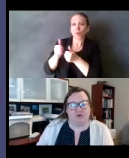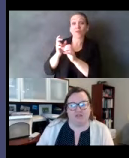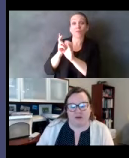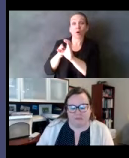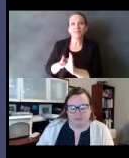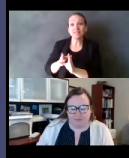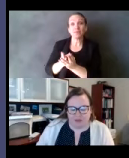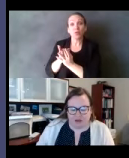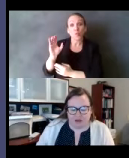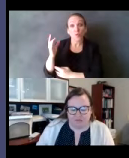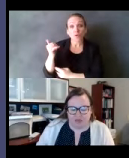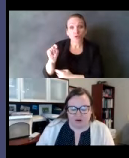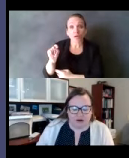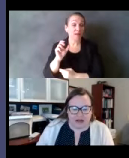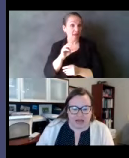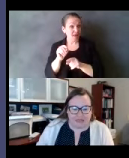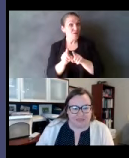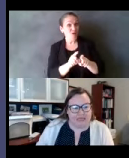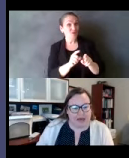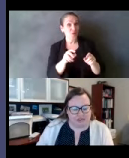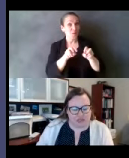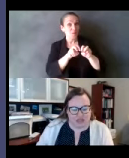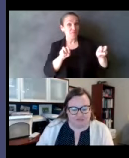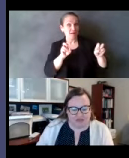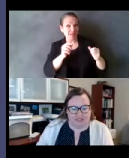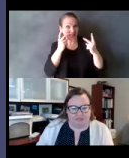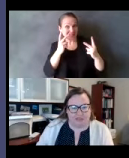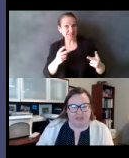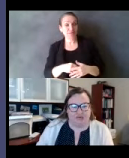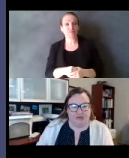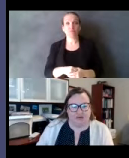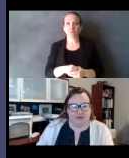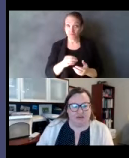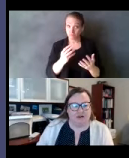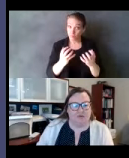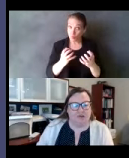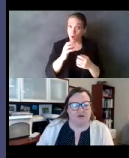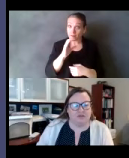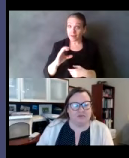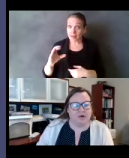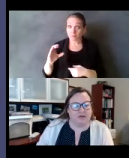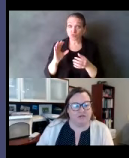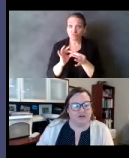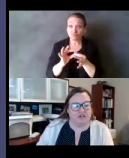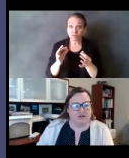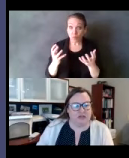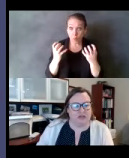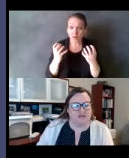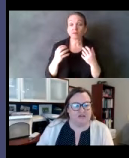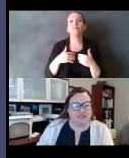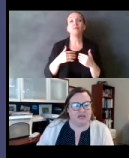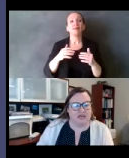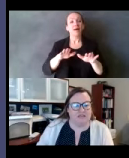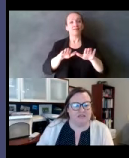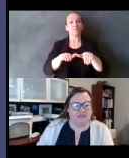or both. So. In order to access captioning, if that's something that you need, you're going to want to go to the bottom of your screen and